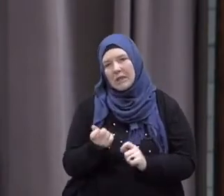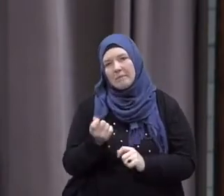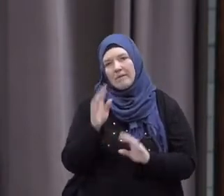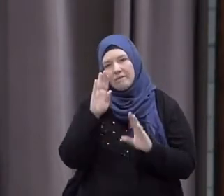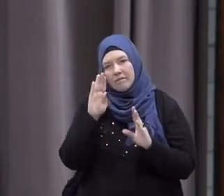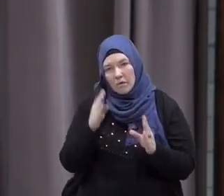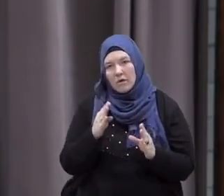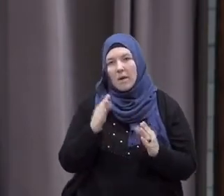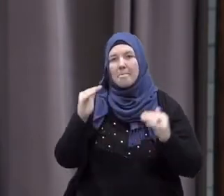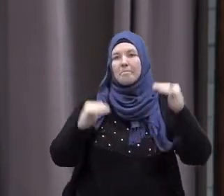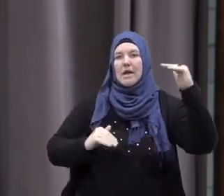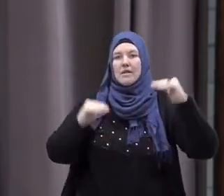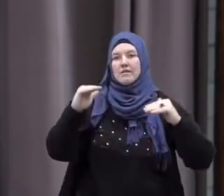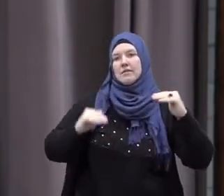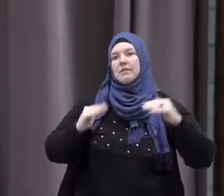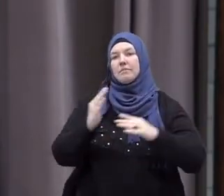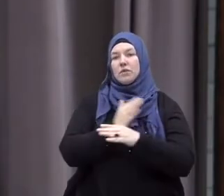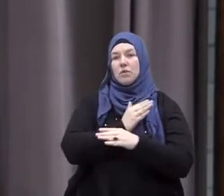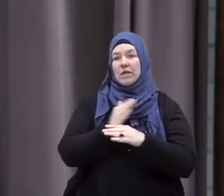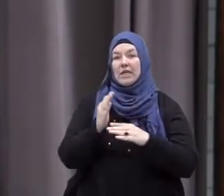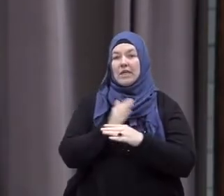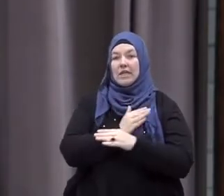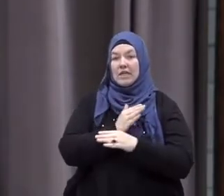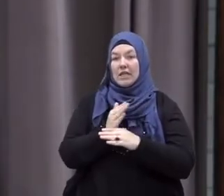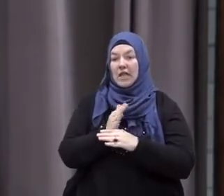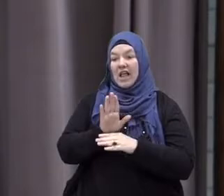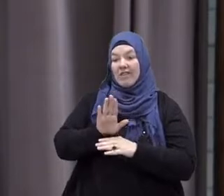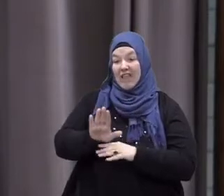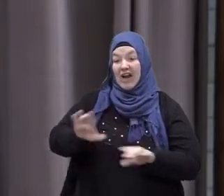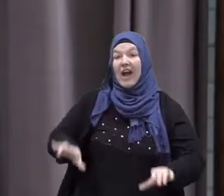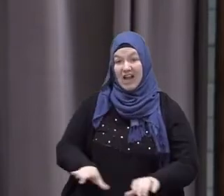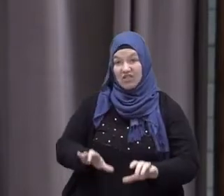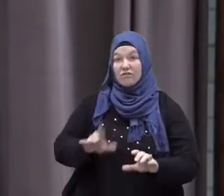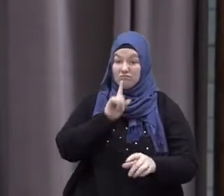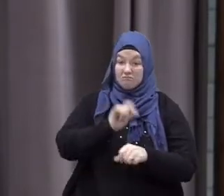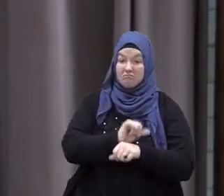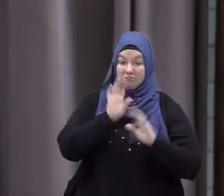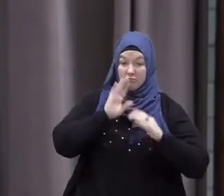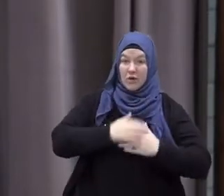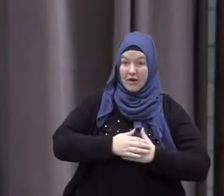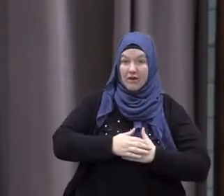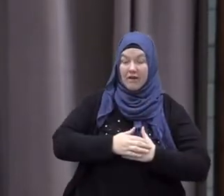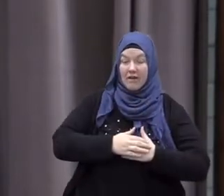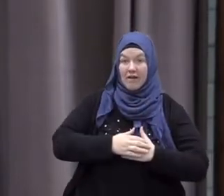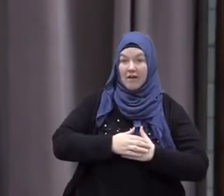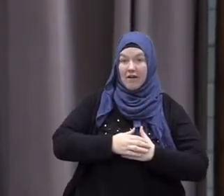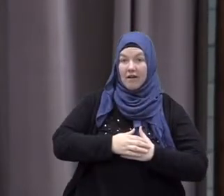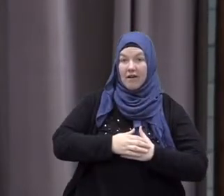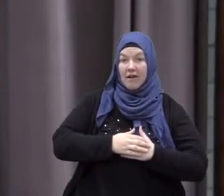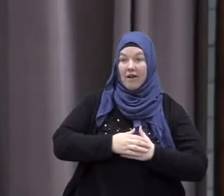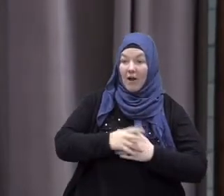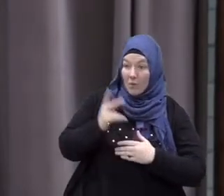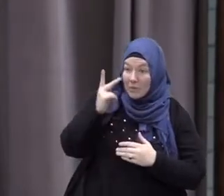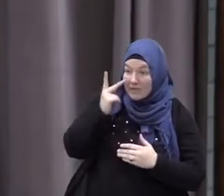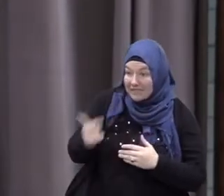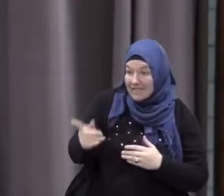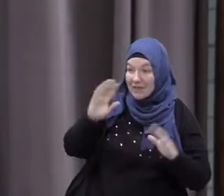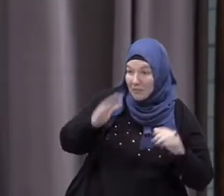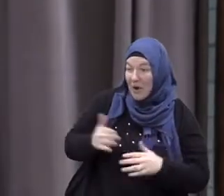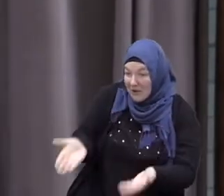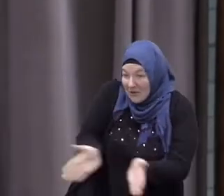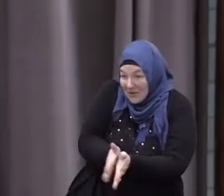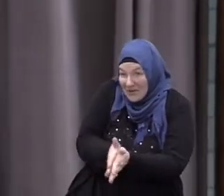on balancing between their action and our desire in seeing them